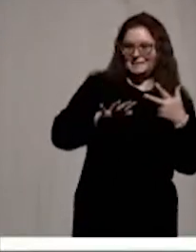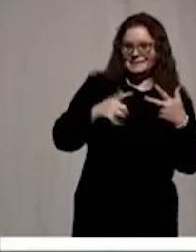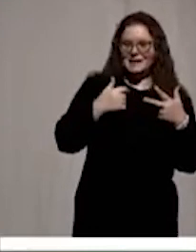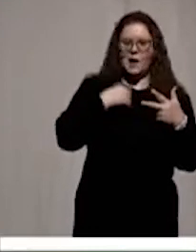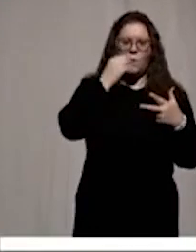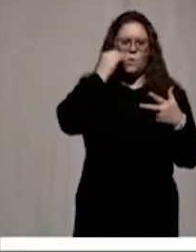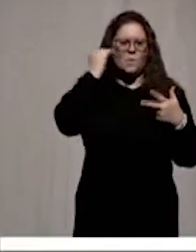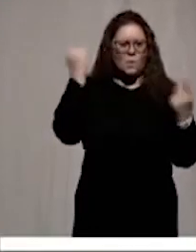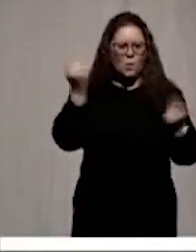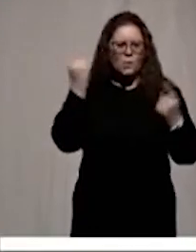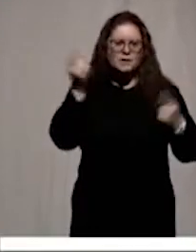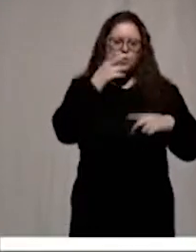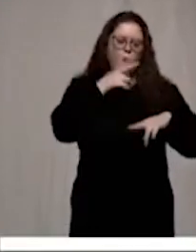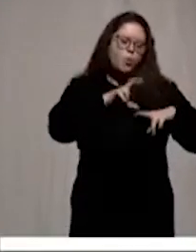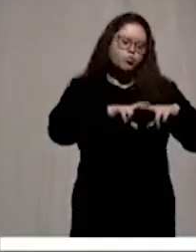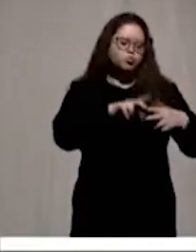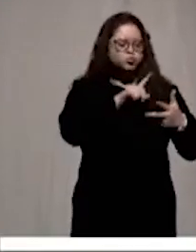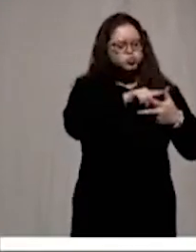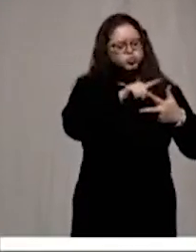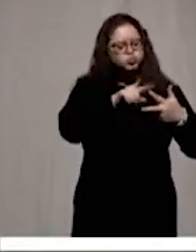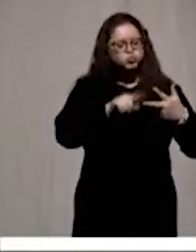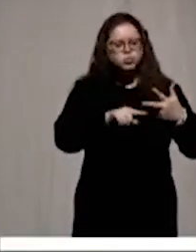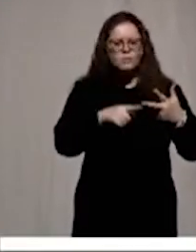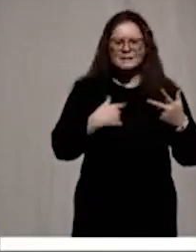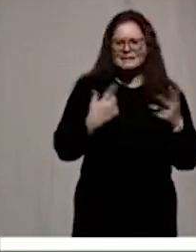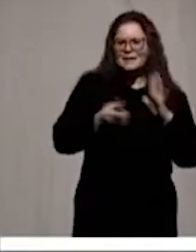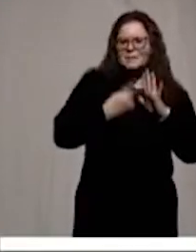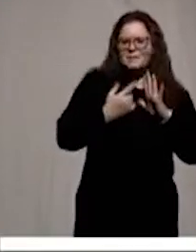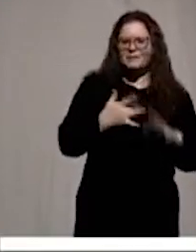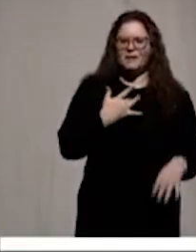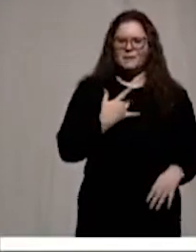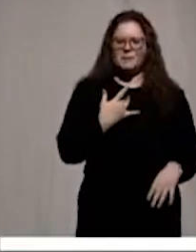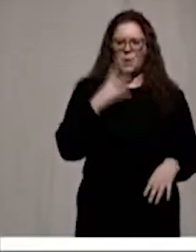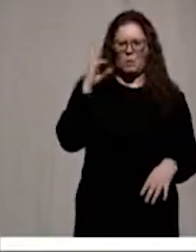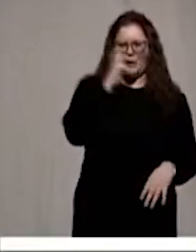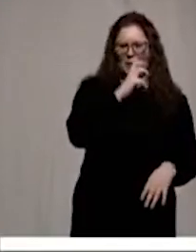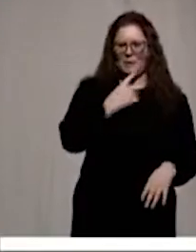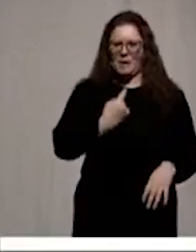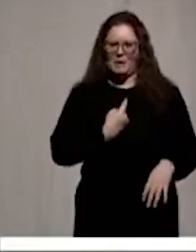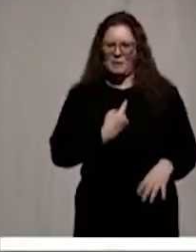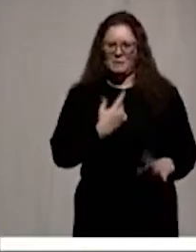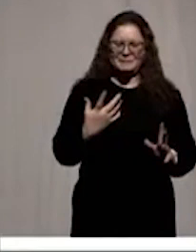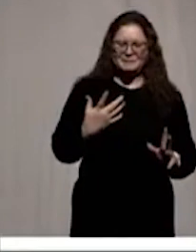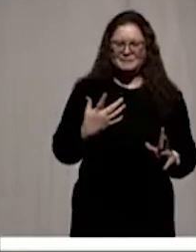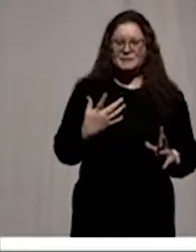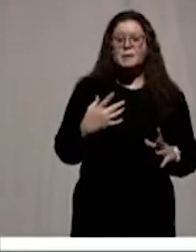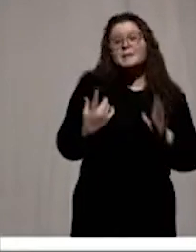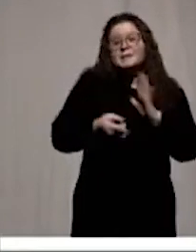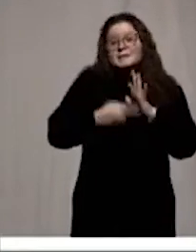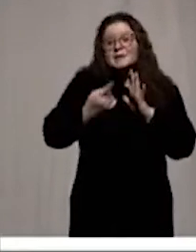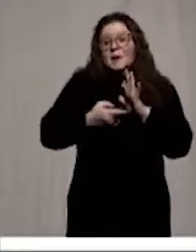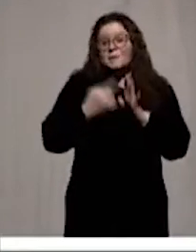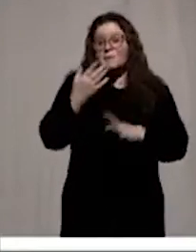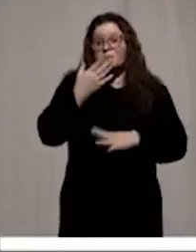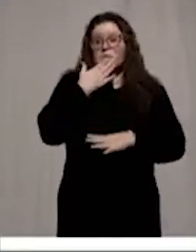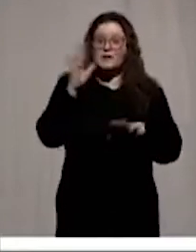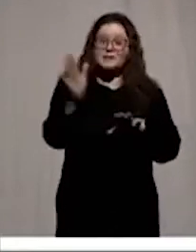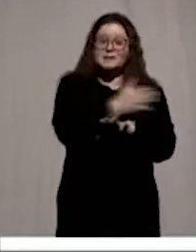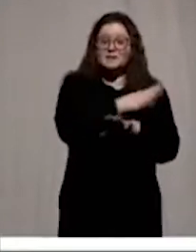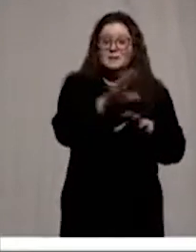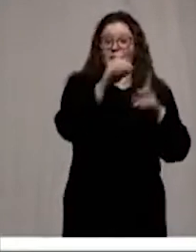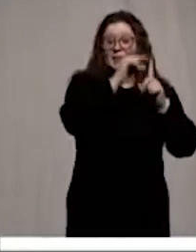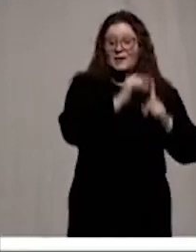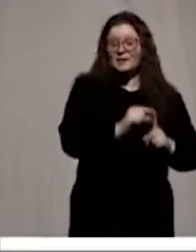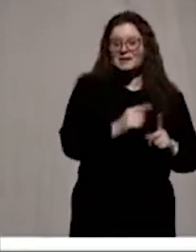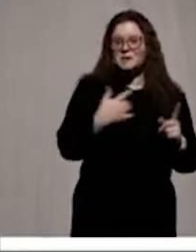home. And even I'll sit there and I'll be like, is this weird? It's not. And then you get some like really nice lyrics out of it, and then you're like, you know what?